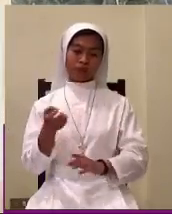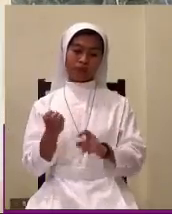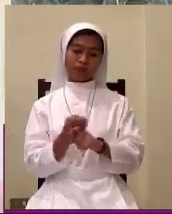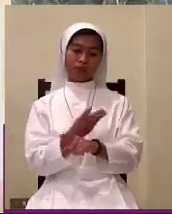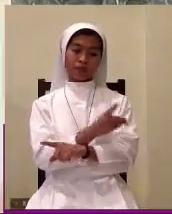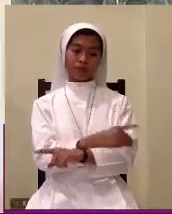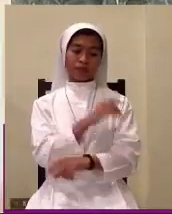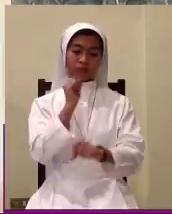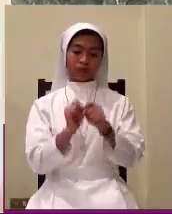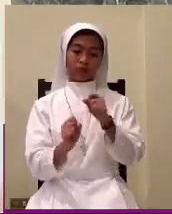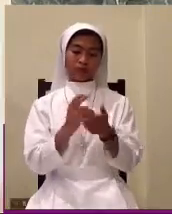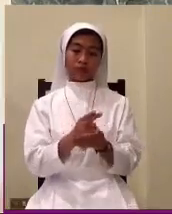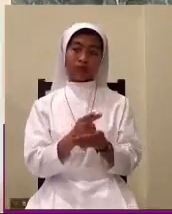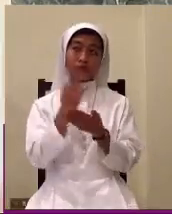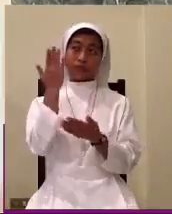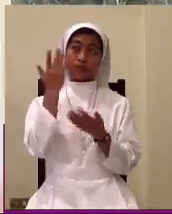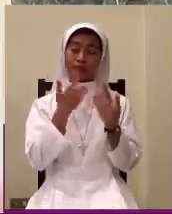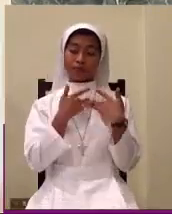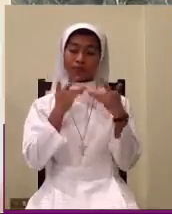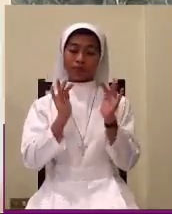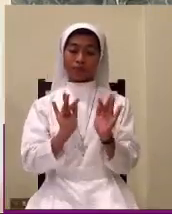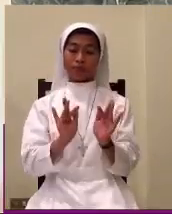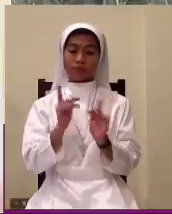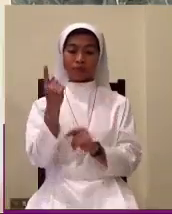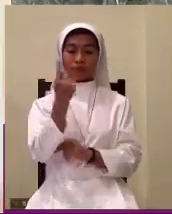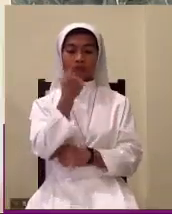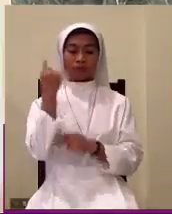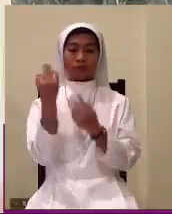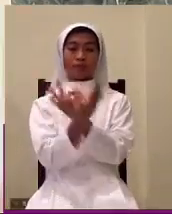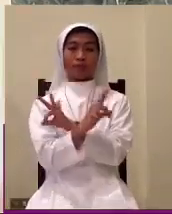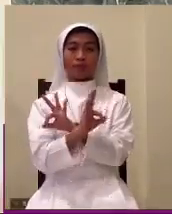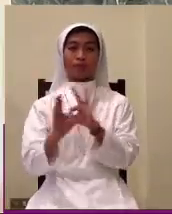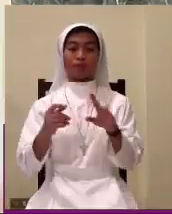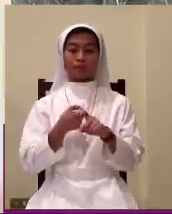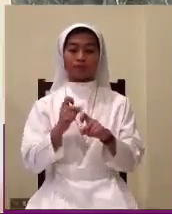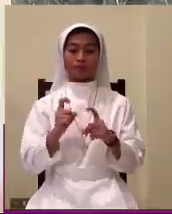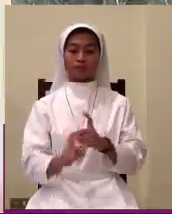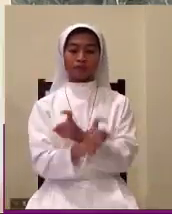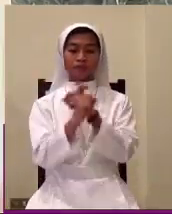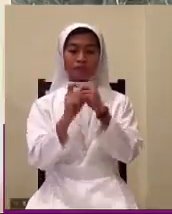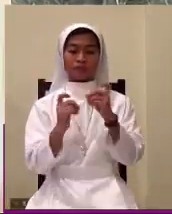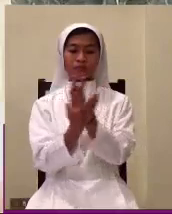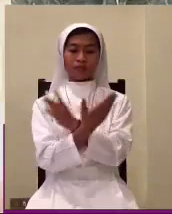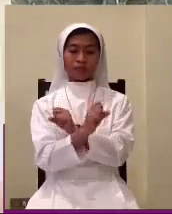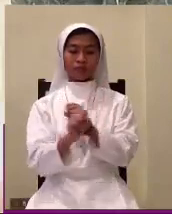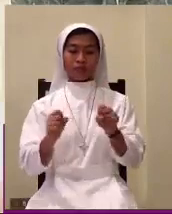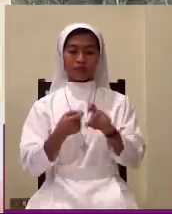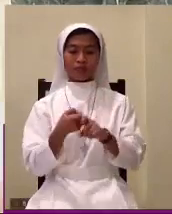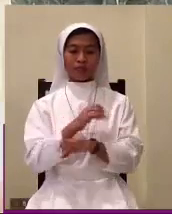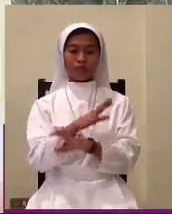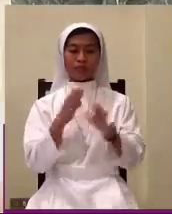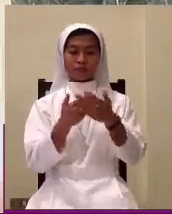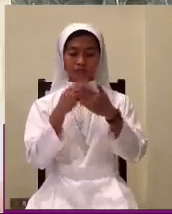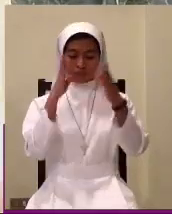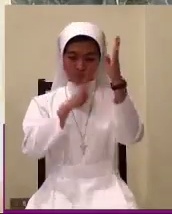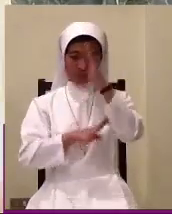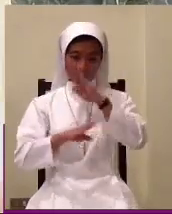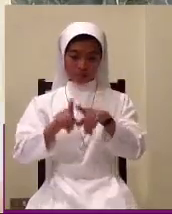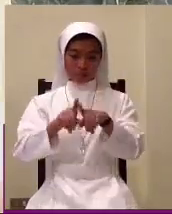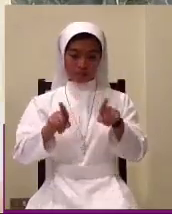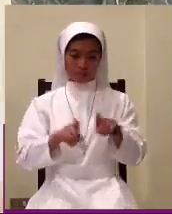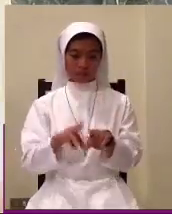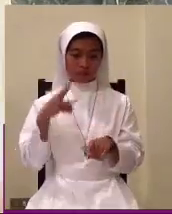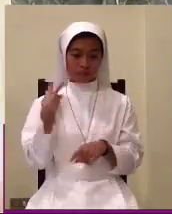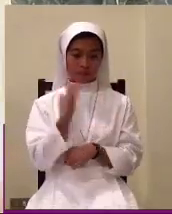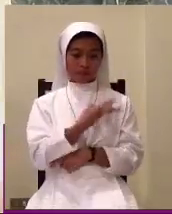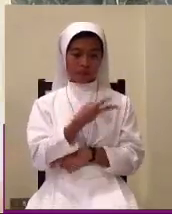your mercy, we may be always free from sin and safe from all distress as we await